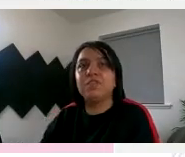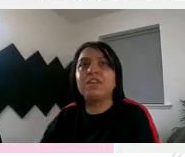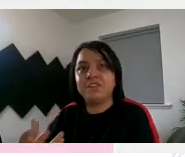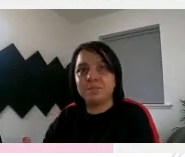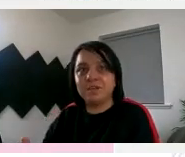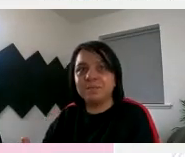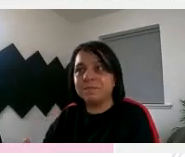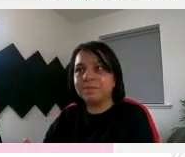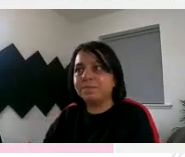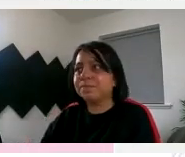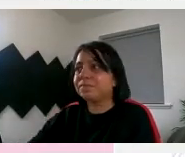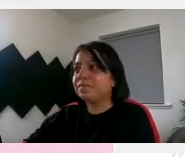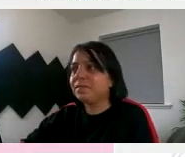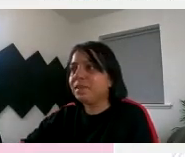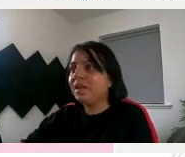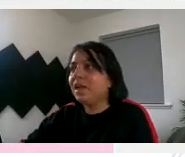food, like a vitamin.